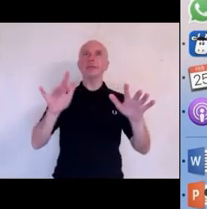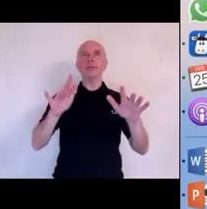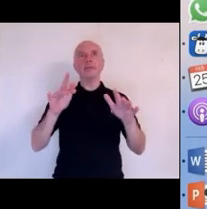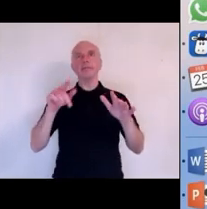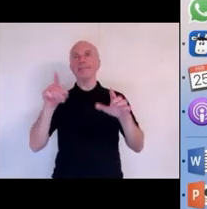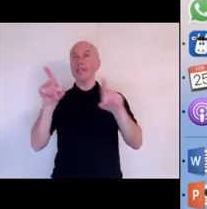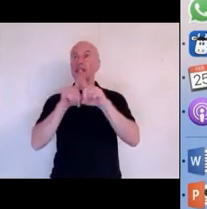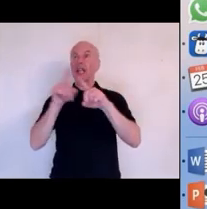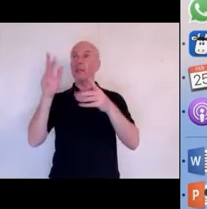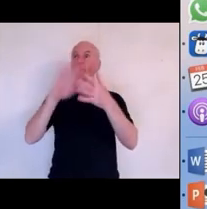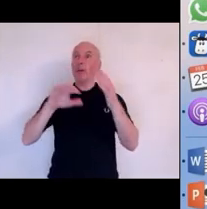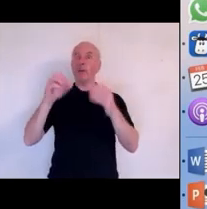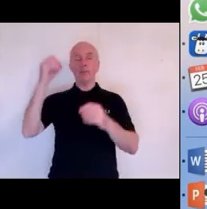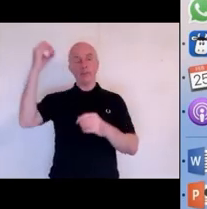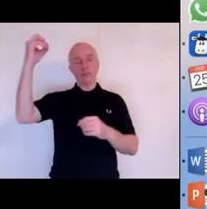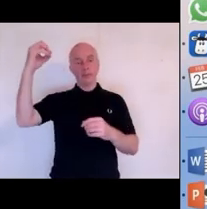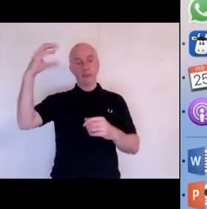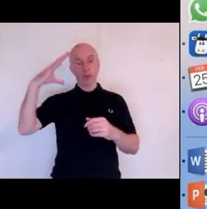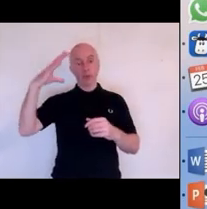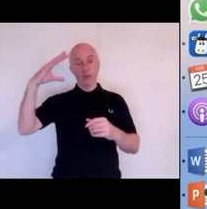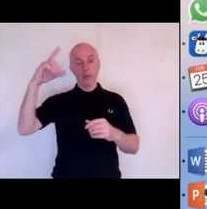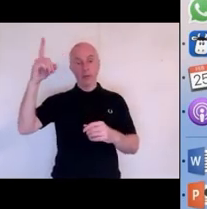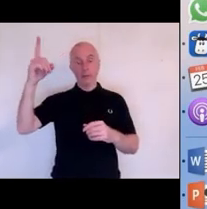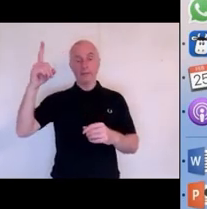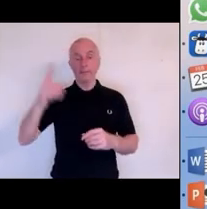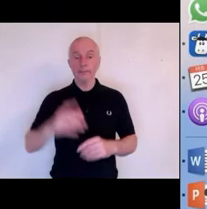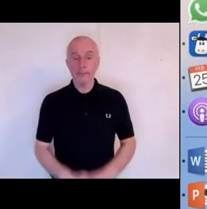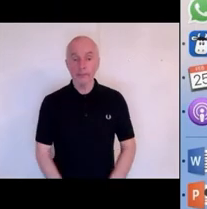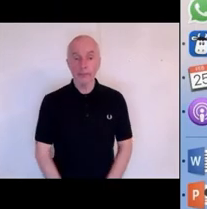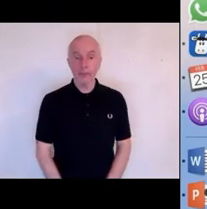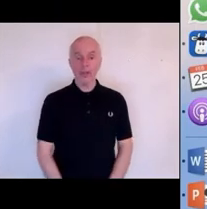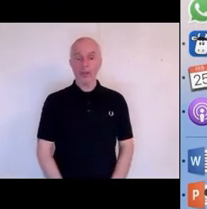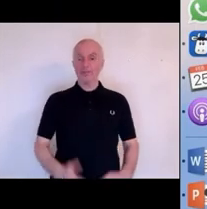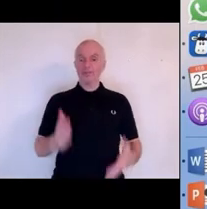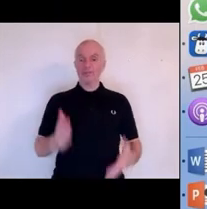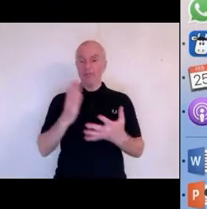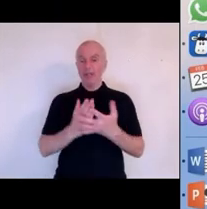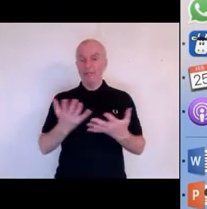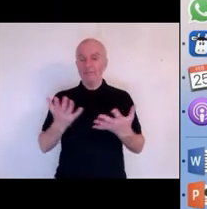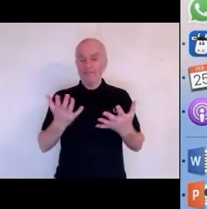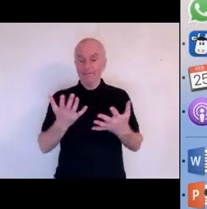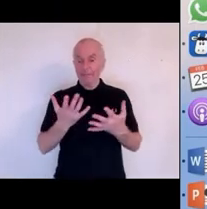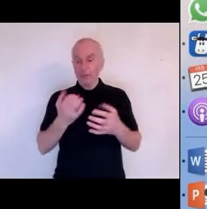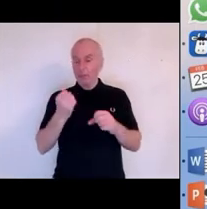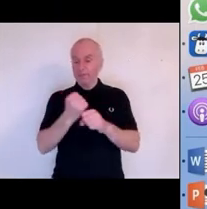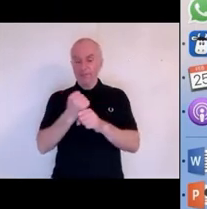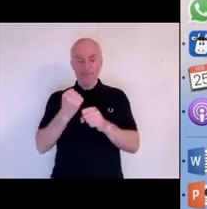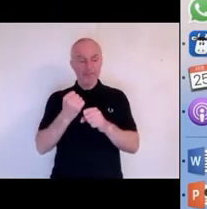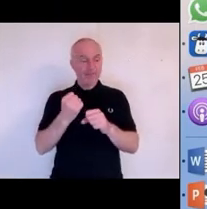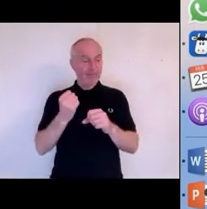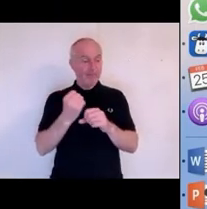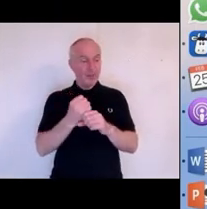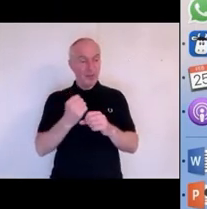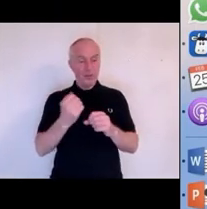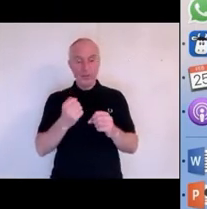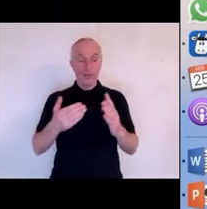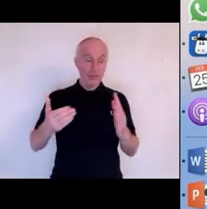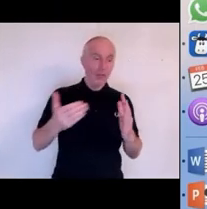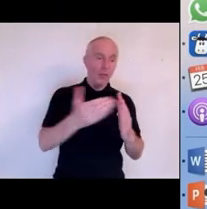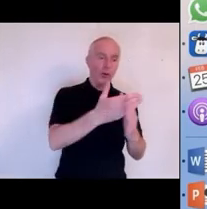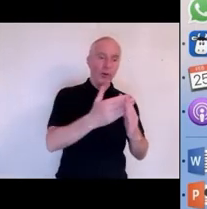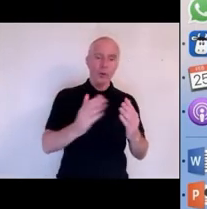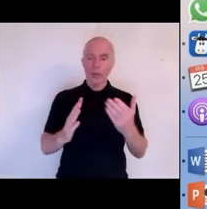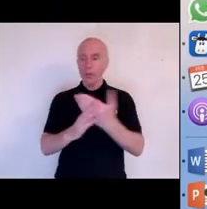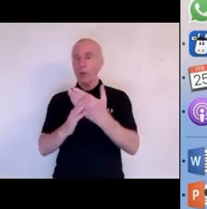So you've identified correctly there that they don't really do much. They do go straight through the reactor walls and join the